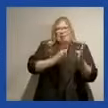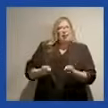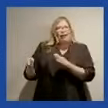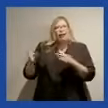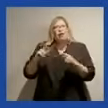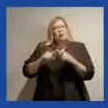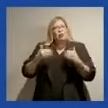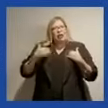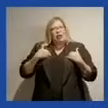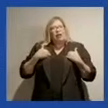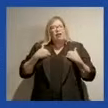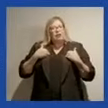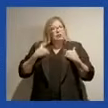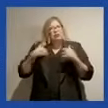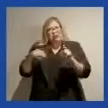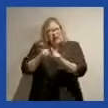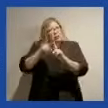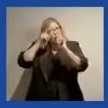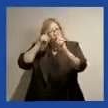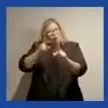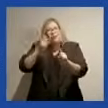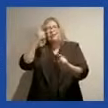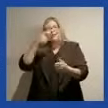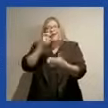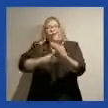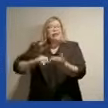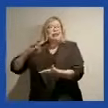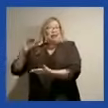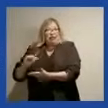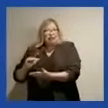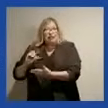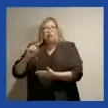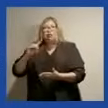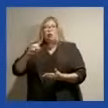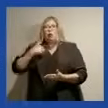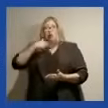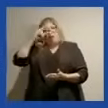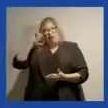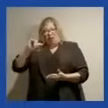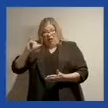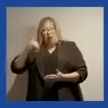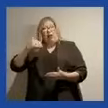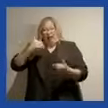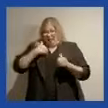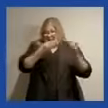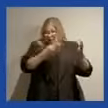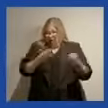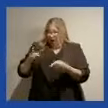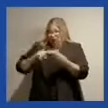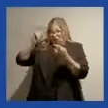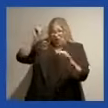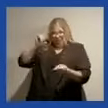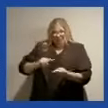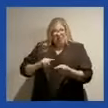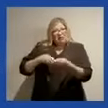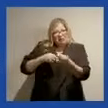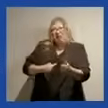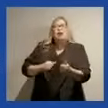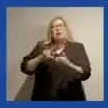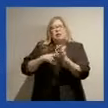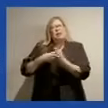similar goals at a lower cost. So we think it's appropriate to claw back those dollars without a diminution in terms